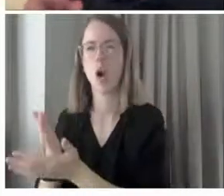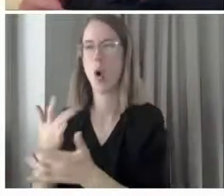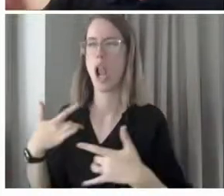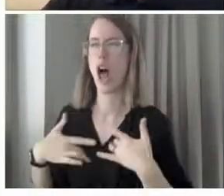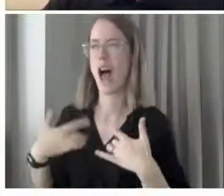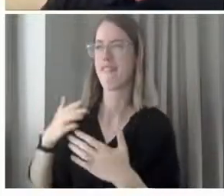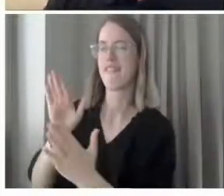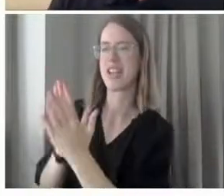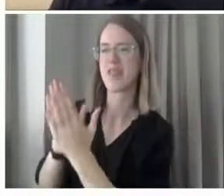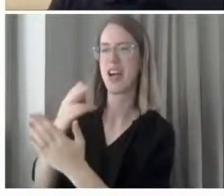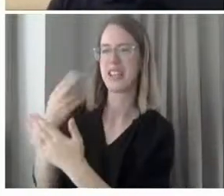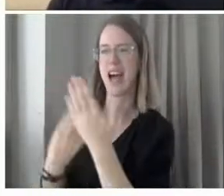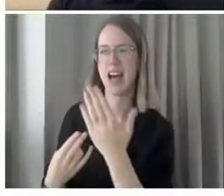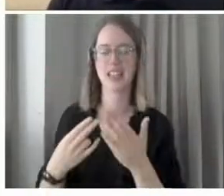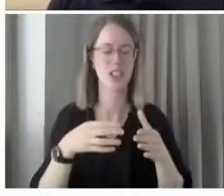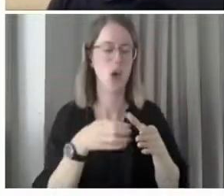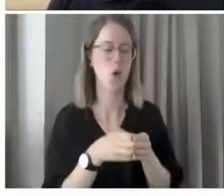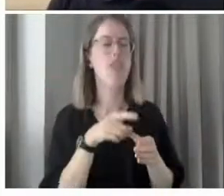They take it rather than nothing,